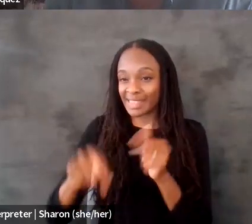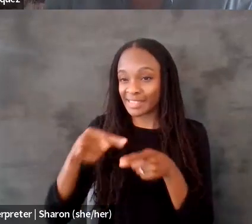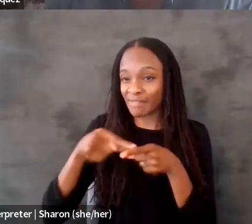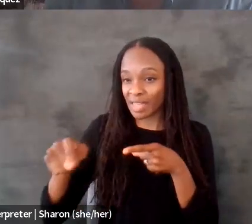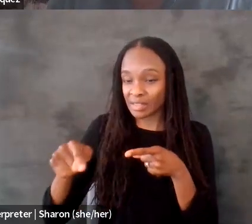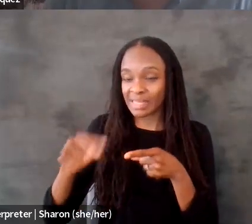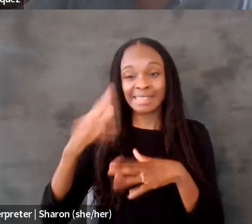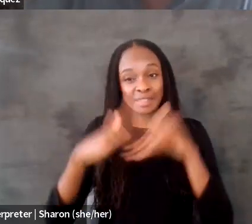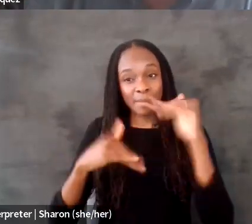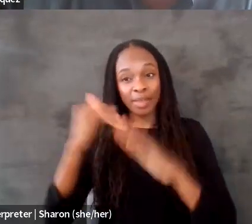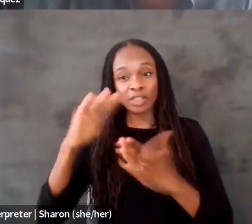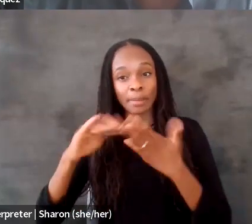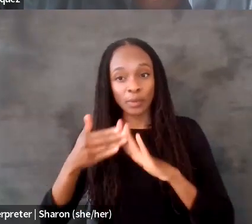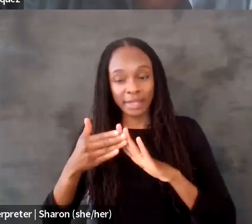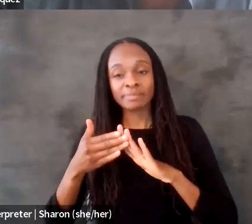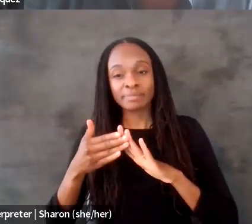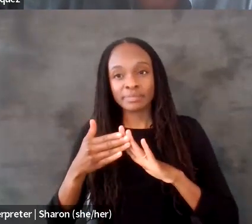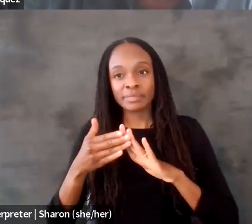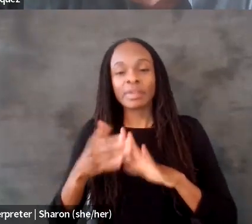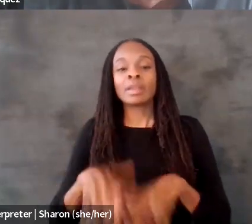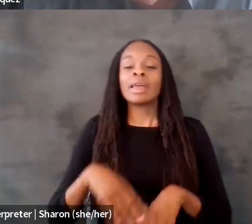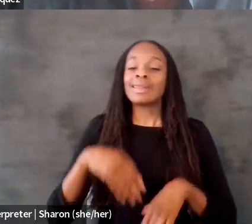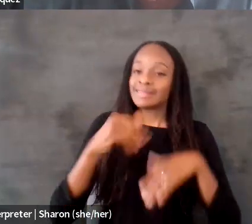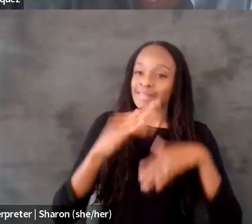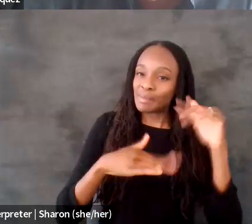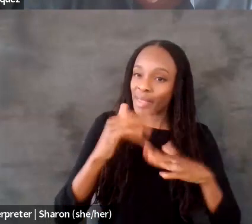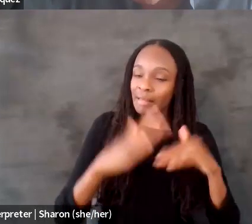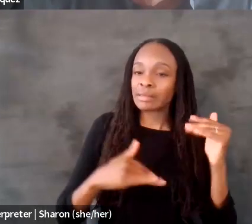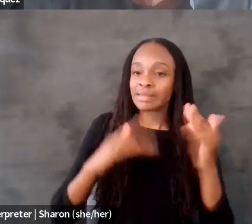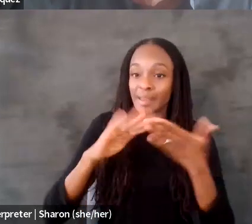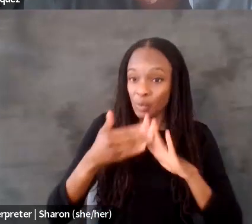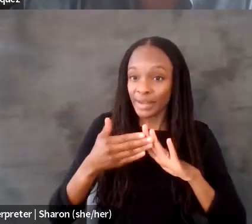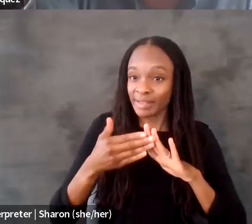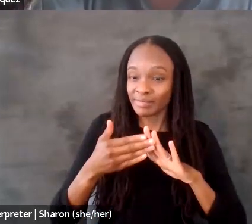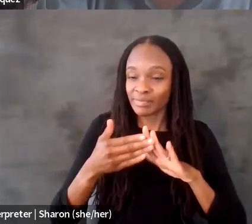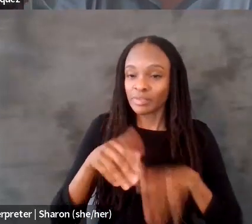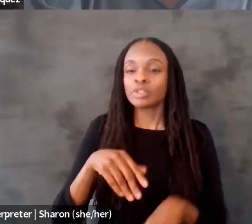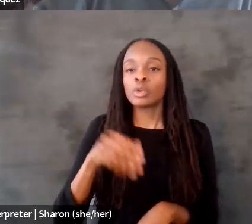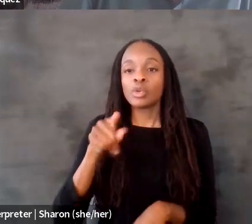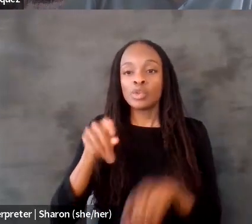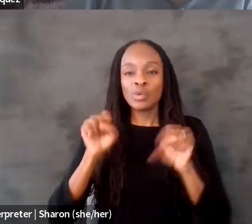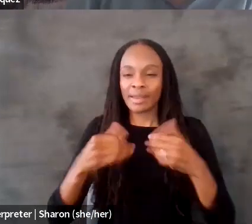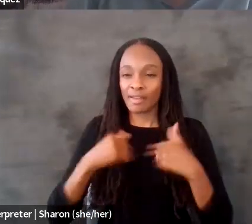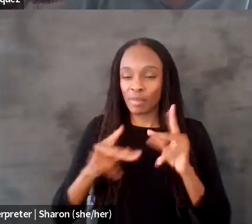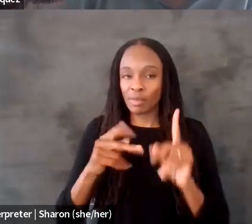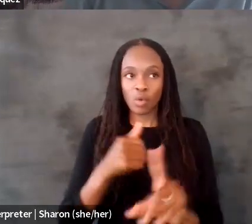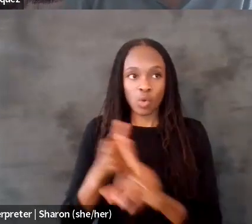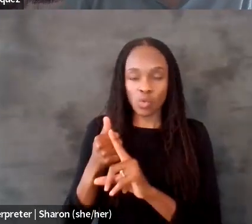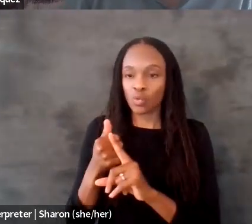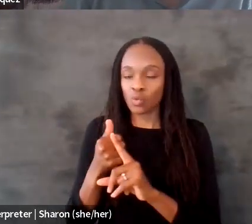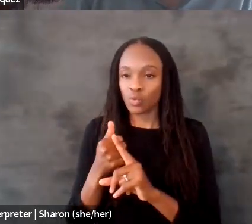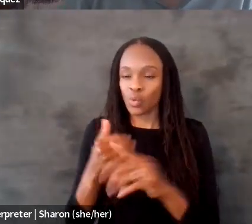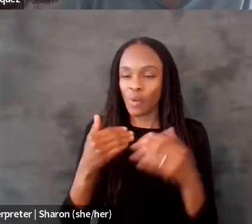to build community and to build, to build community so that you have people who are like-minded and have